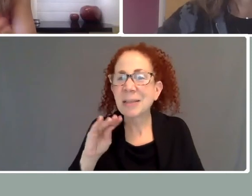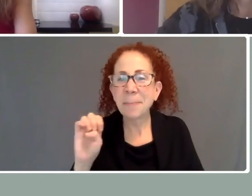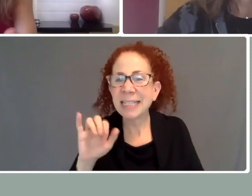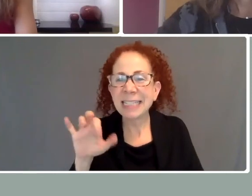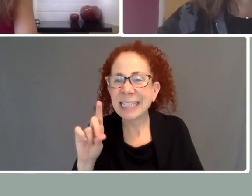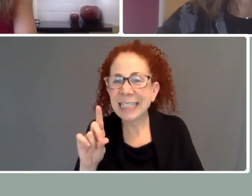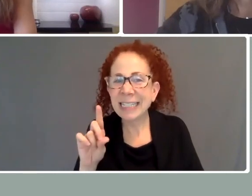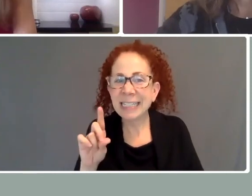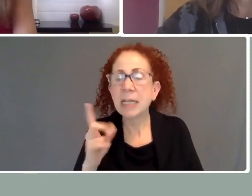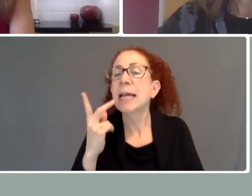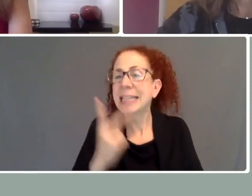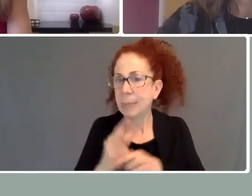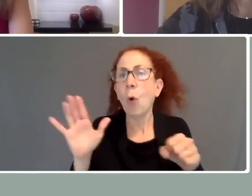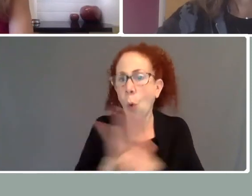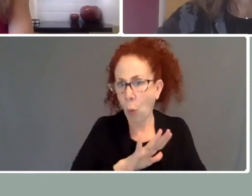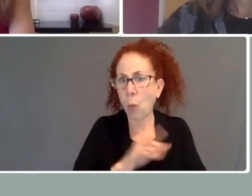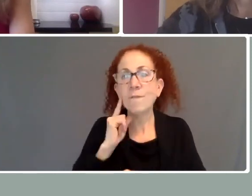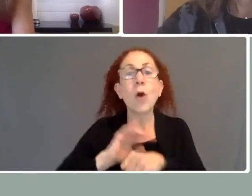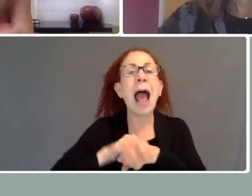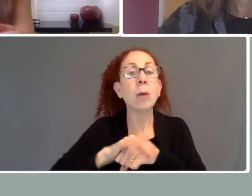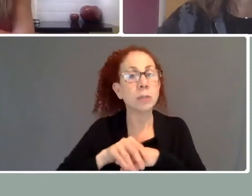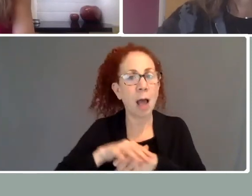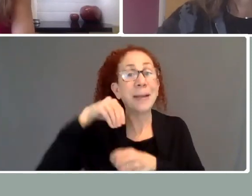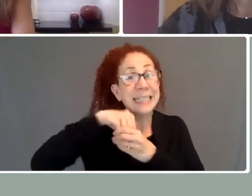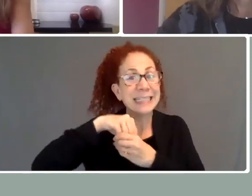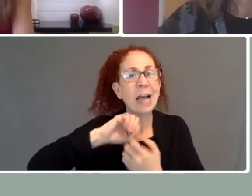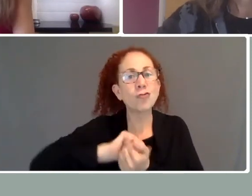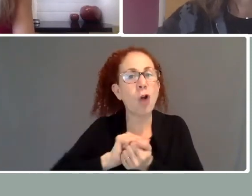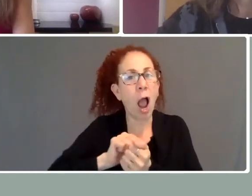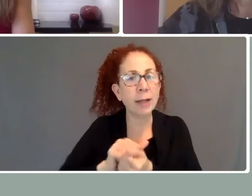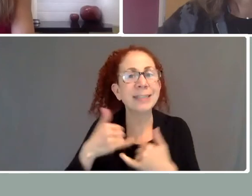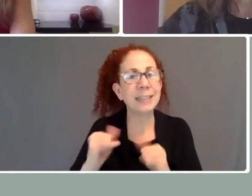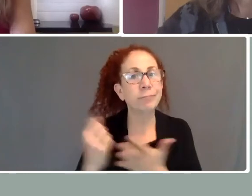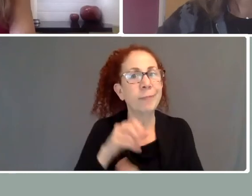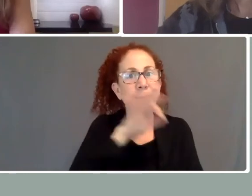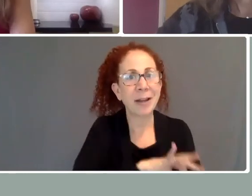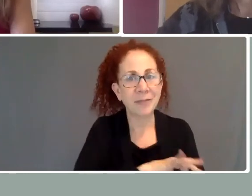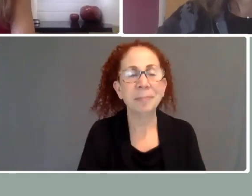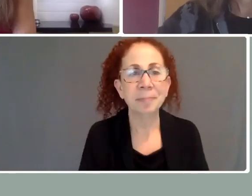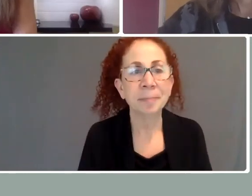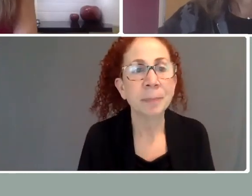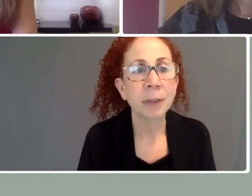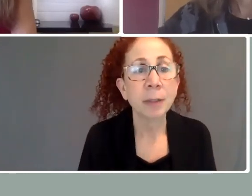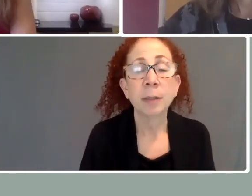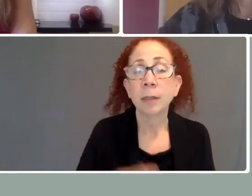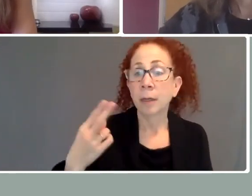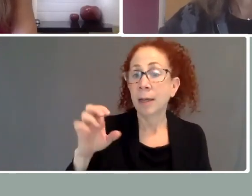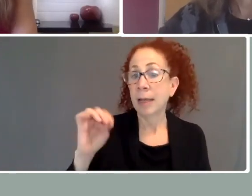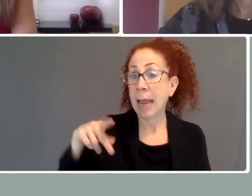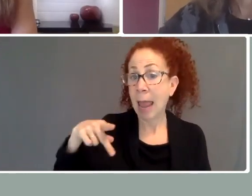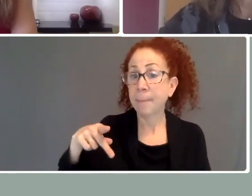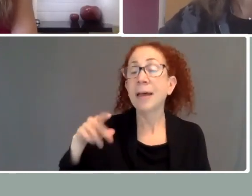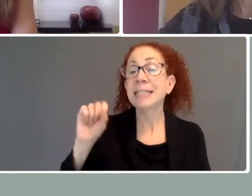you would just keep the flax whole for the outside and still get the benefit of the fiber from it. Hemp seeds would be